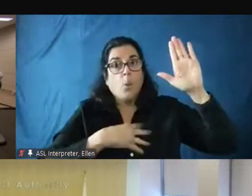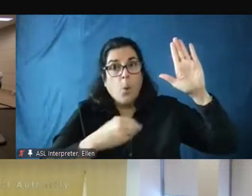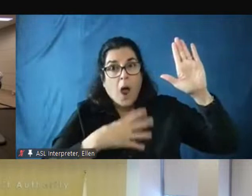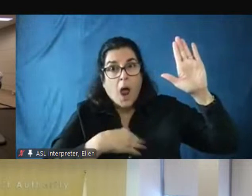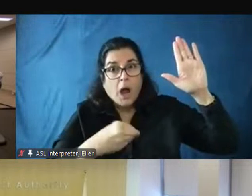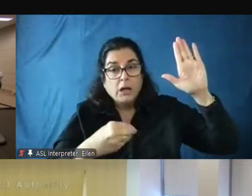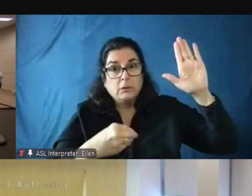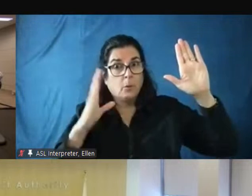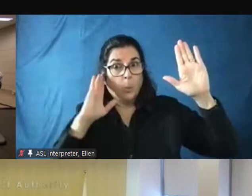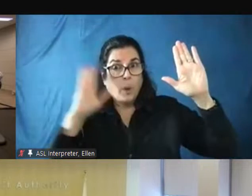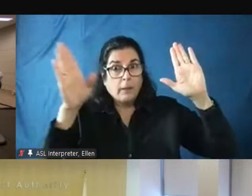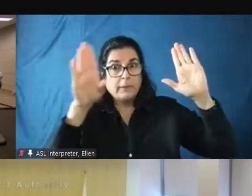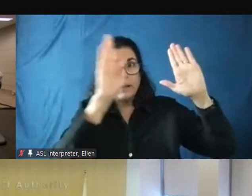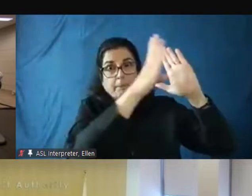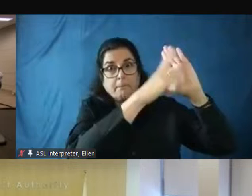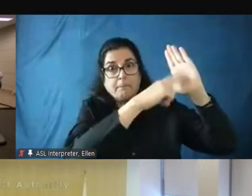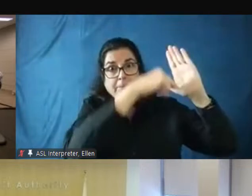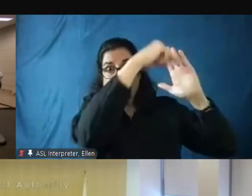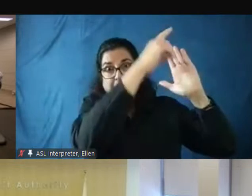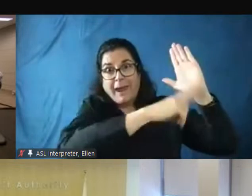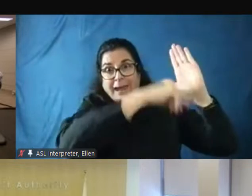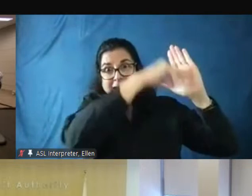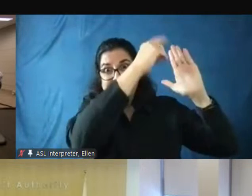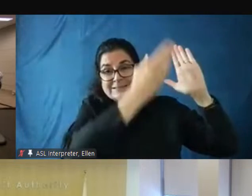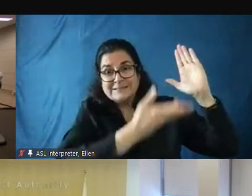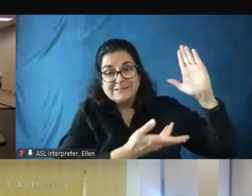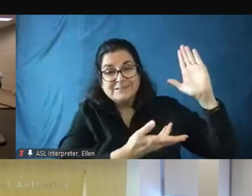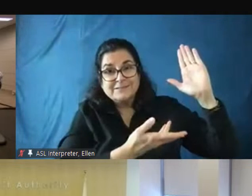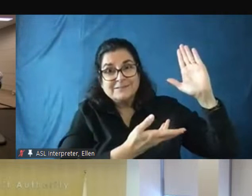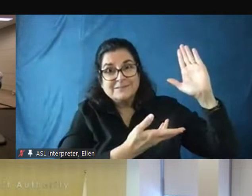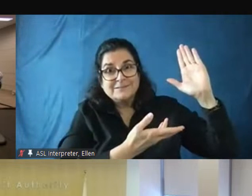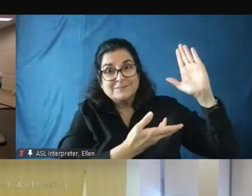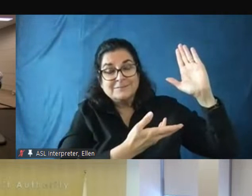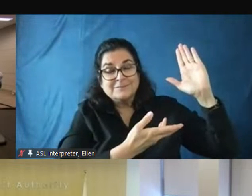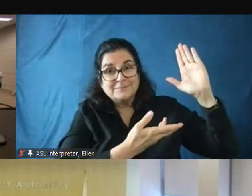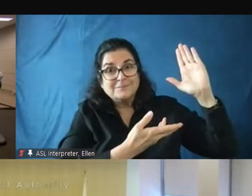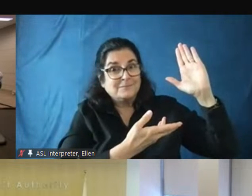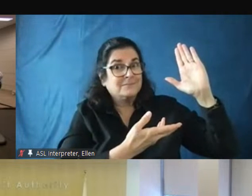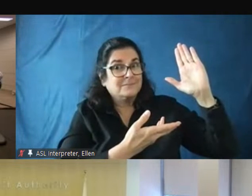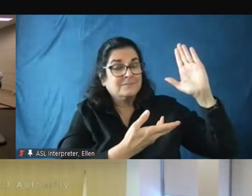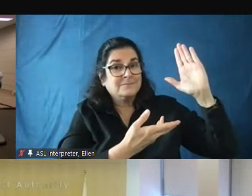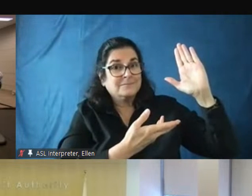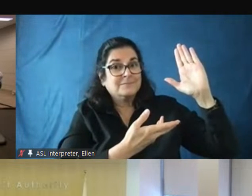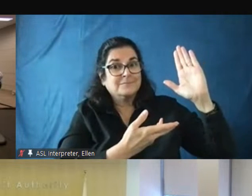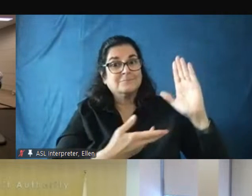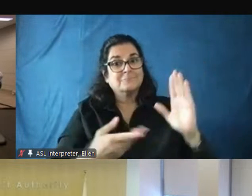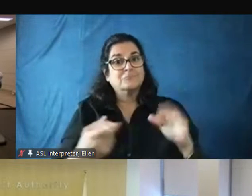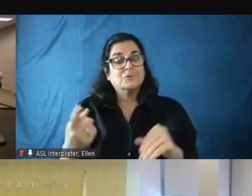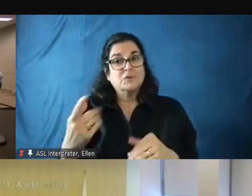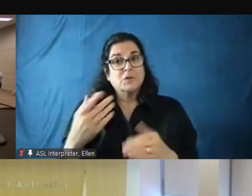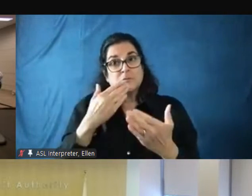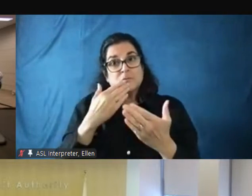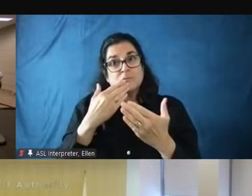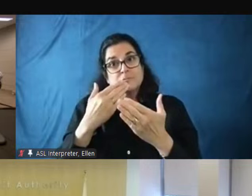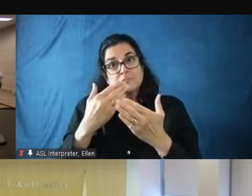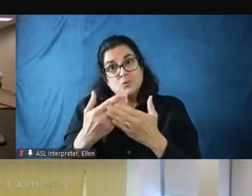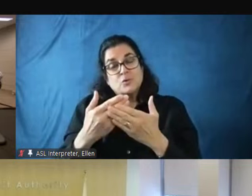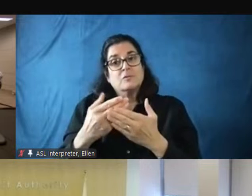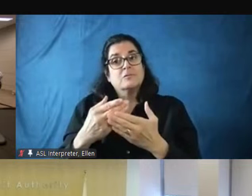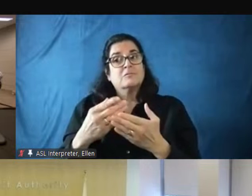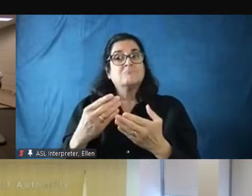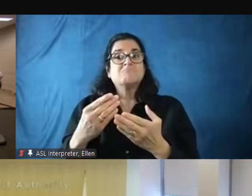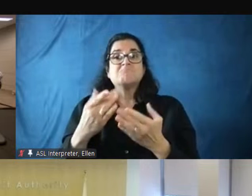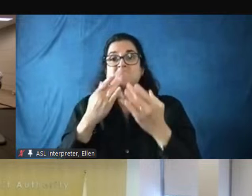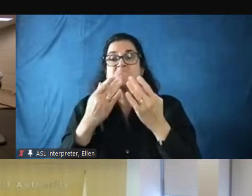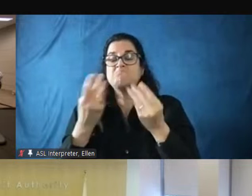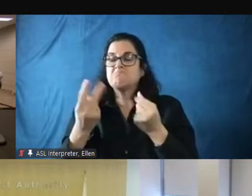but there are probably some great fiscally responsible ways of maybe creating that a more dynamic